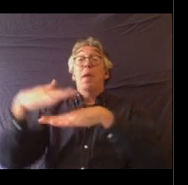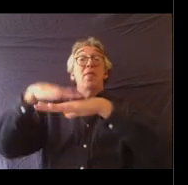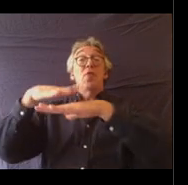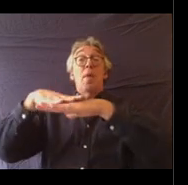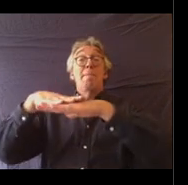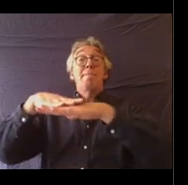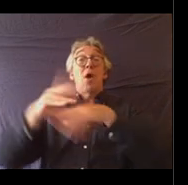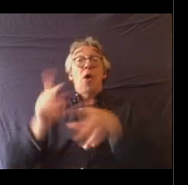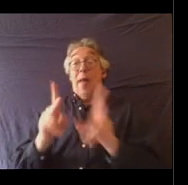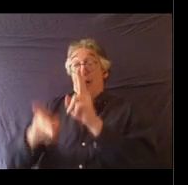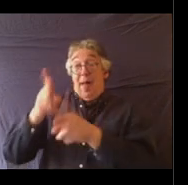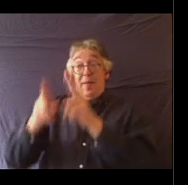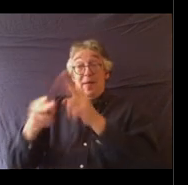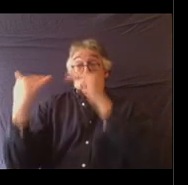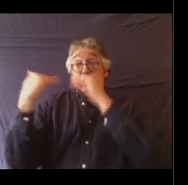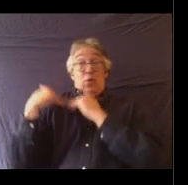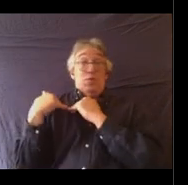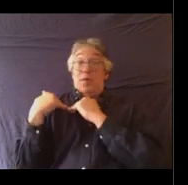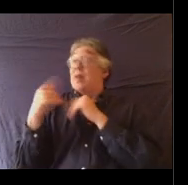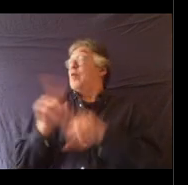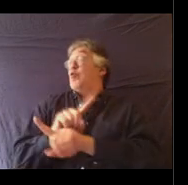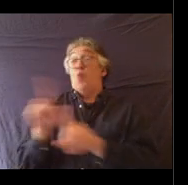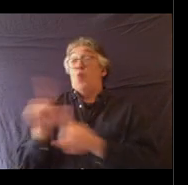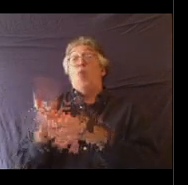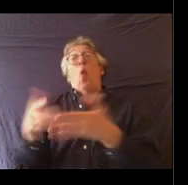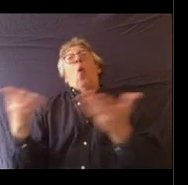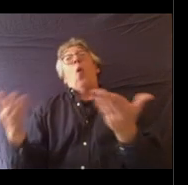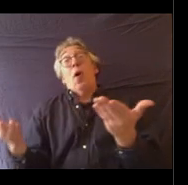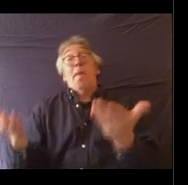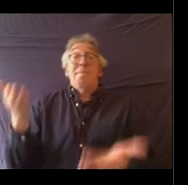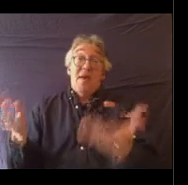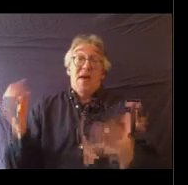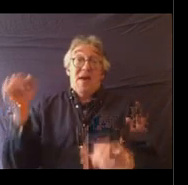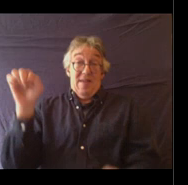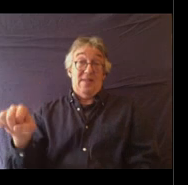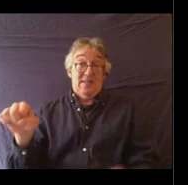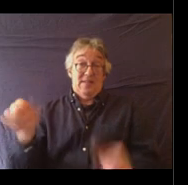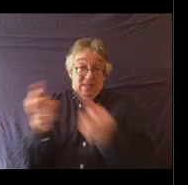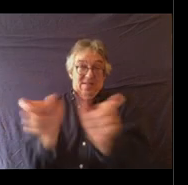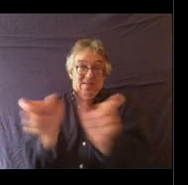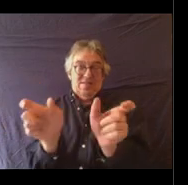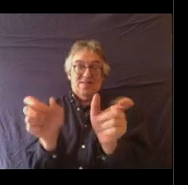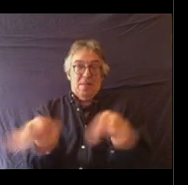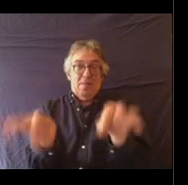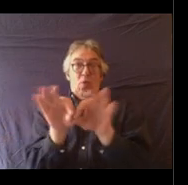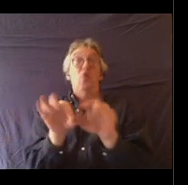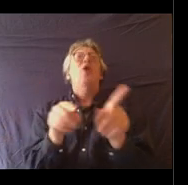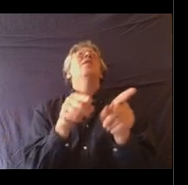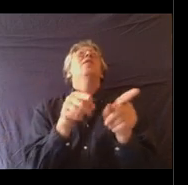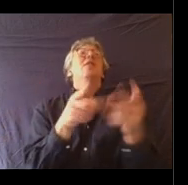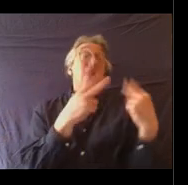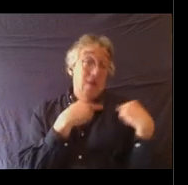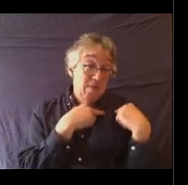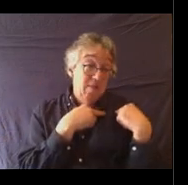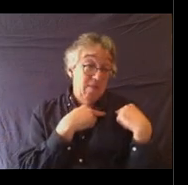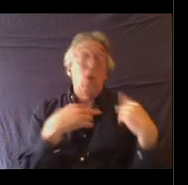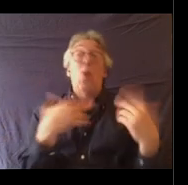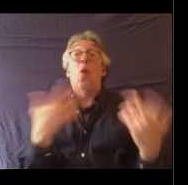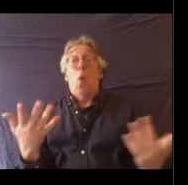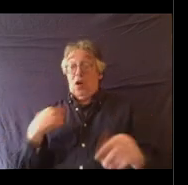might have it, and this is really important, this distinction, because of course, if it's the users who are